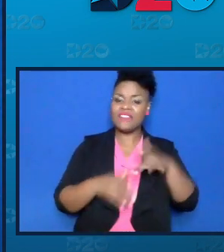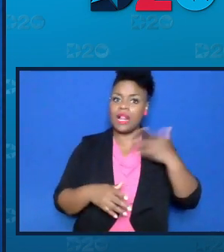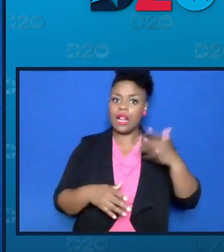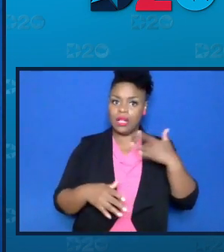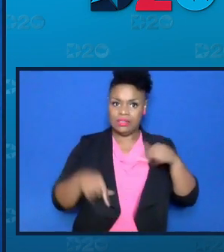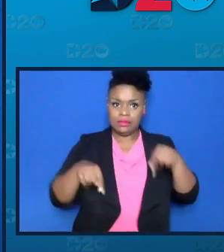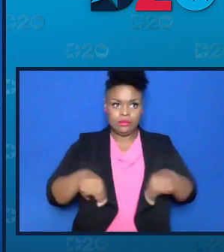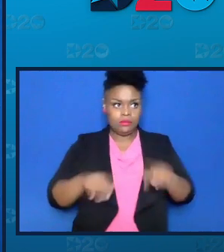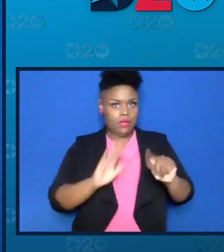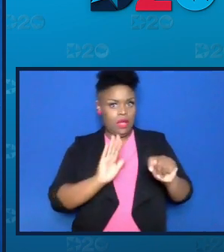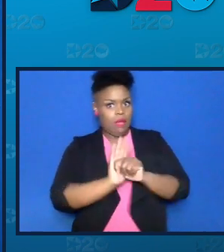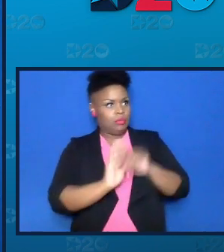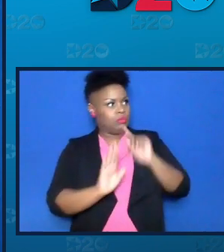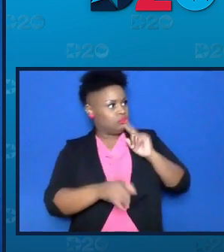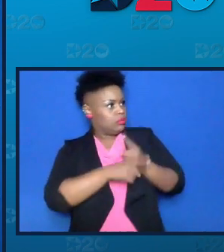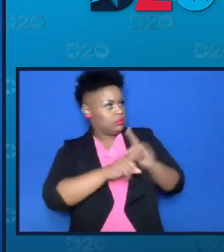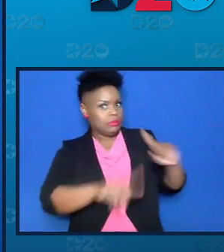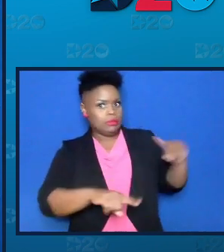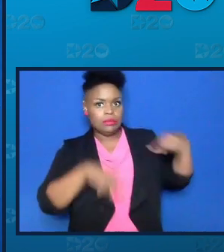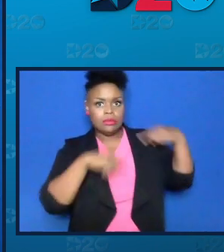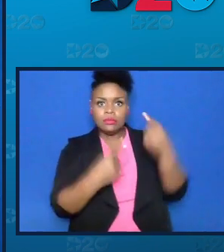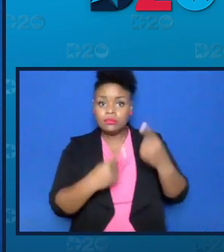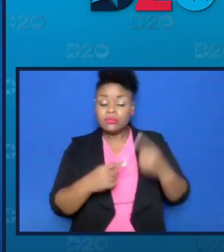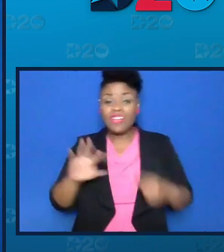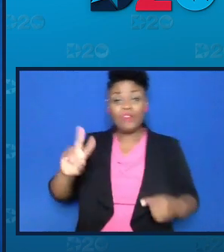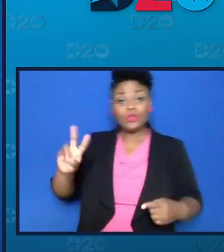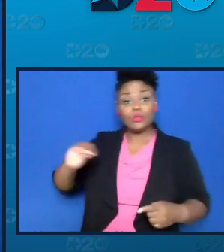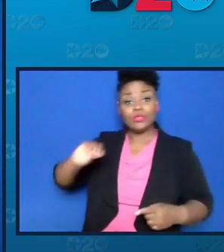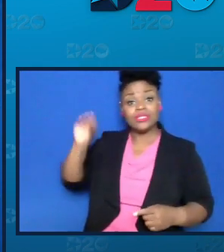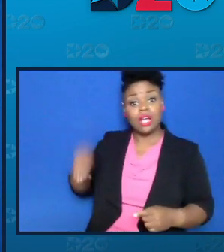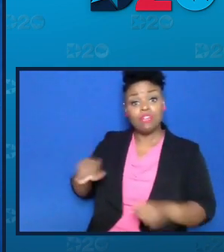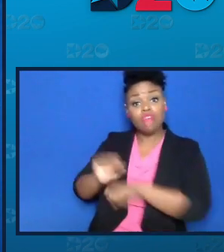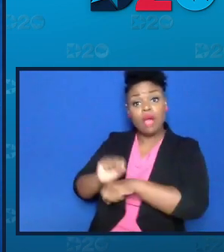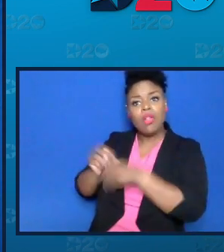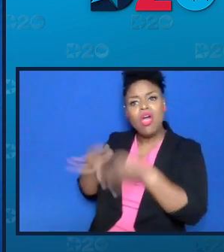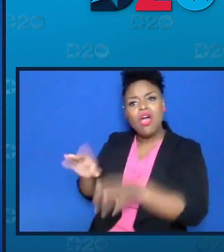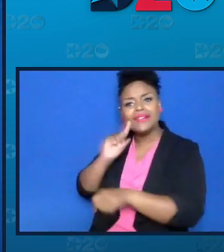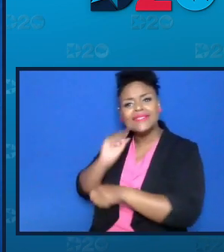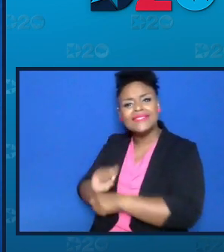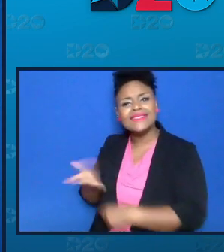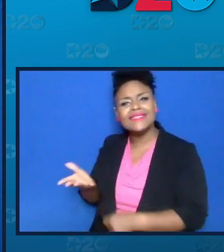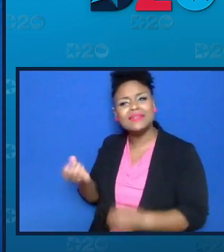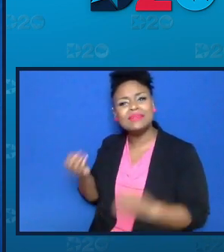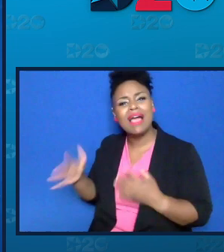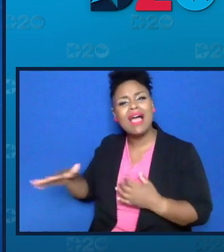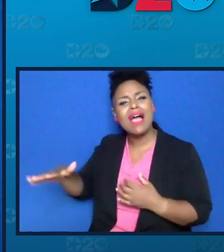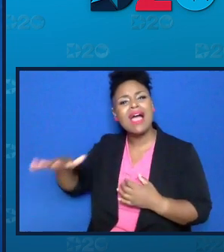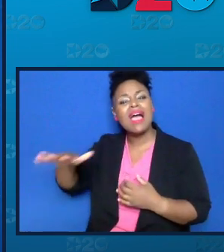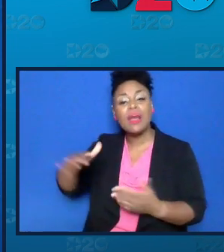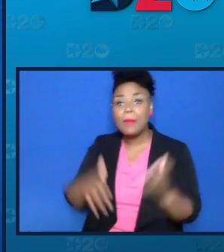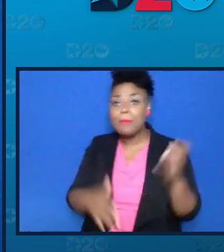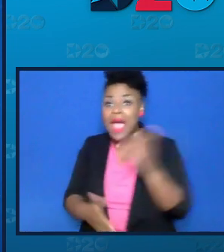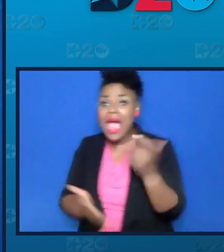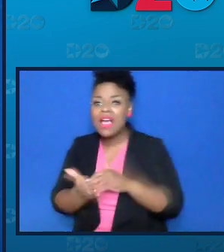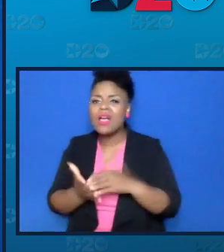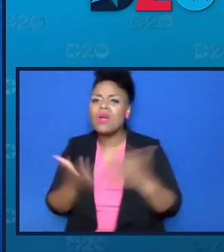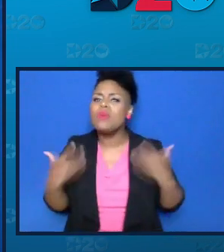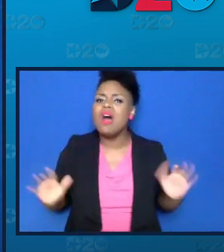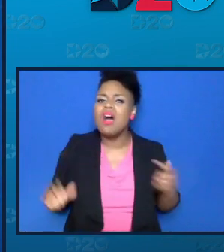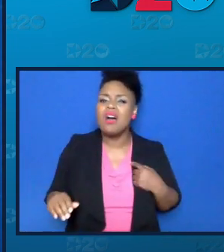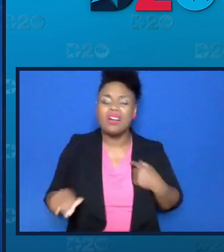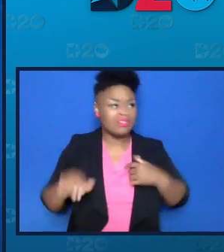of the jobs that have been lost, millions of jobs, will never return. We are in a deep, dark hole, and we need leaders who will help us dig